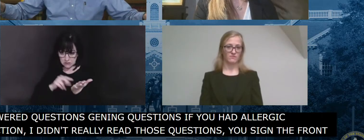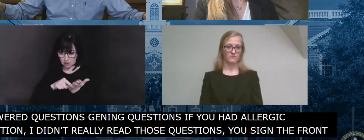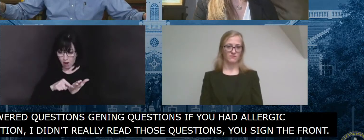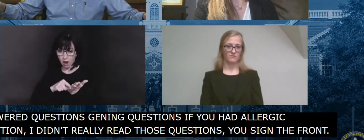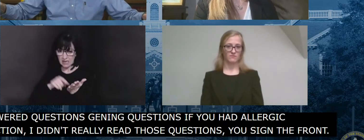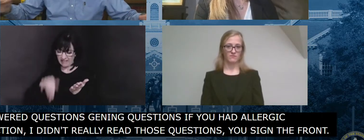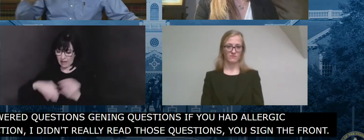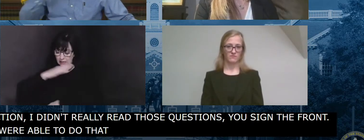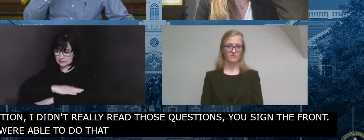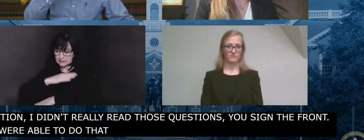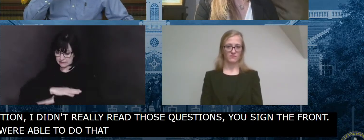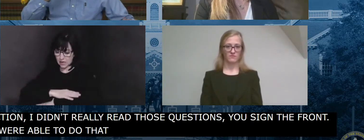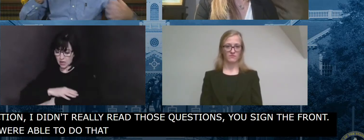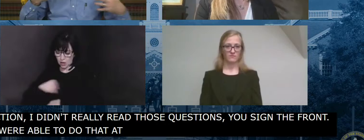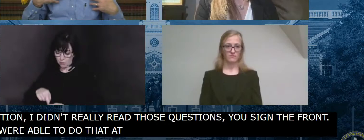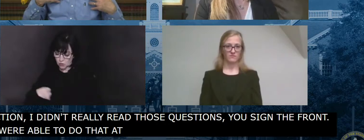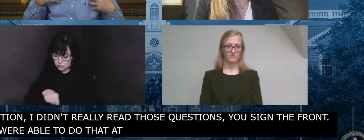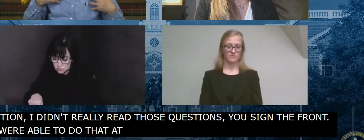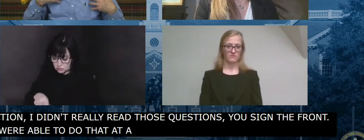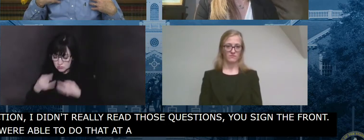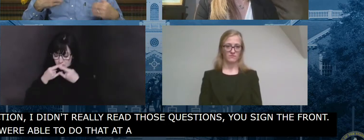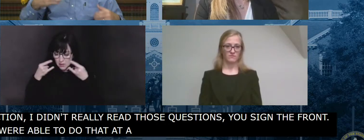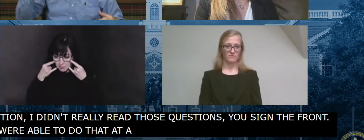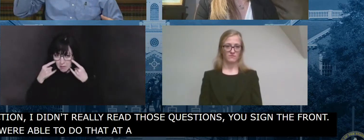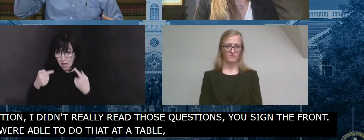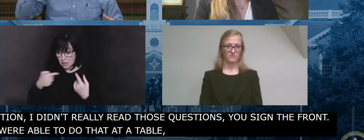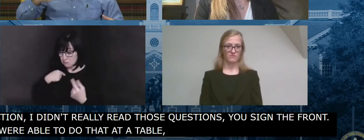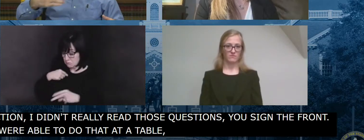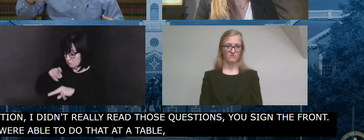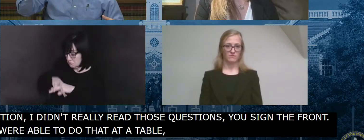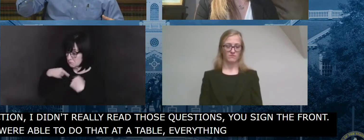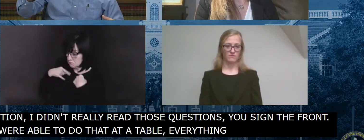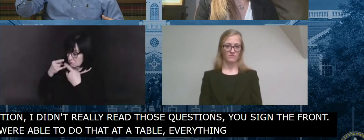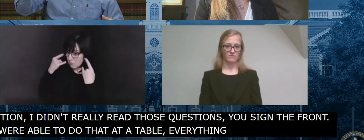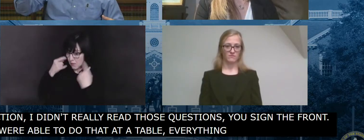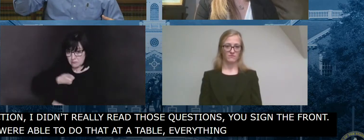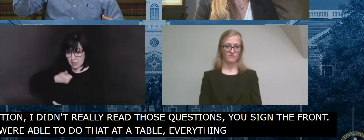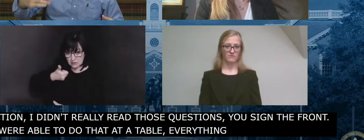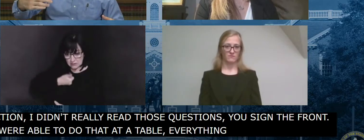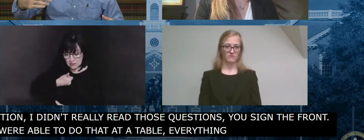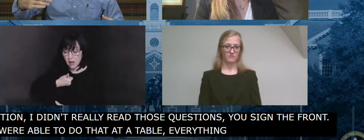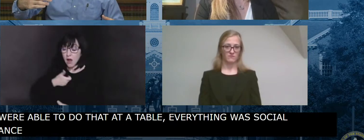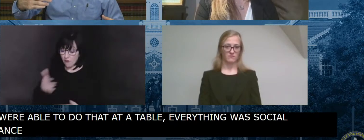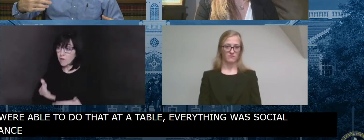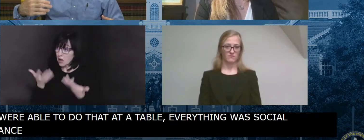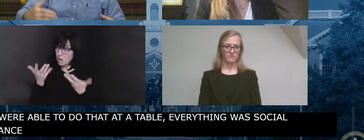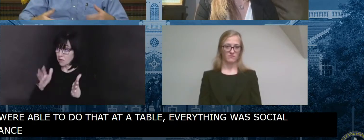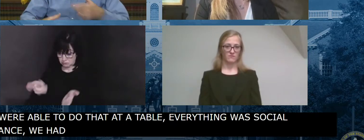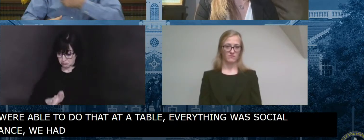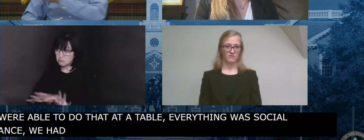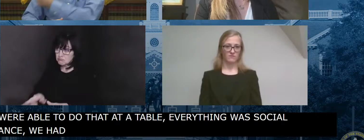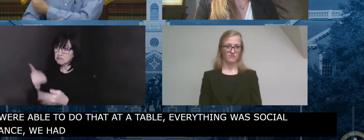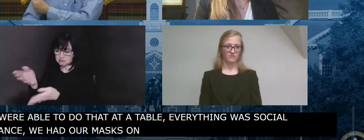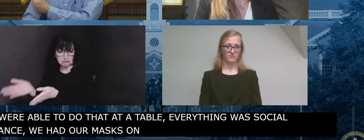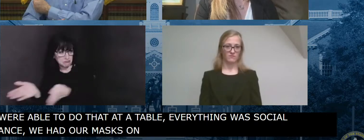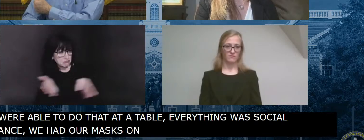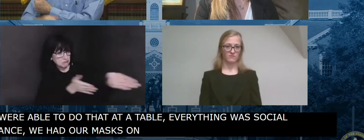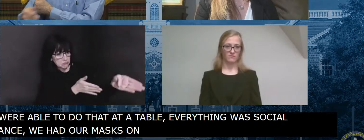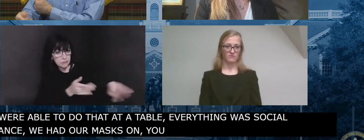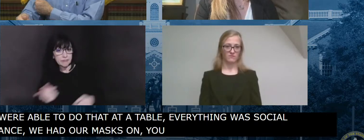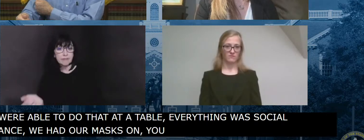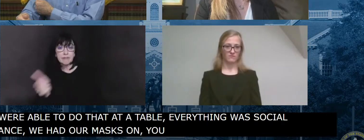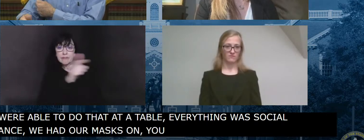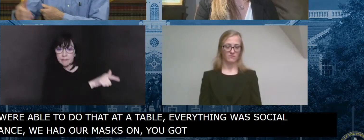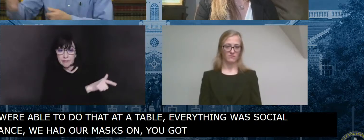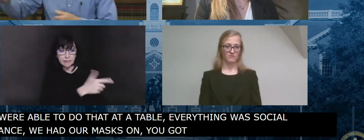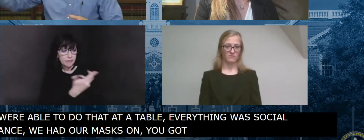was social distance. You had your mask on. I had my mask on. And then they moved you through. You got in line for your shot. They gave you the shot. You